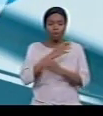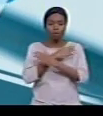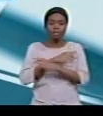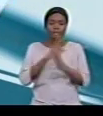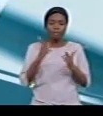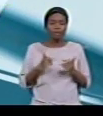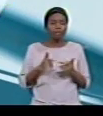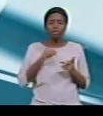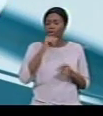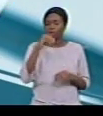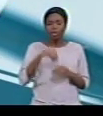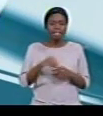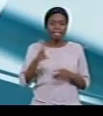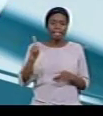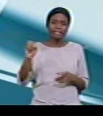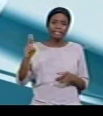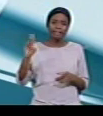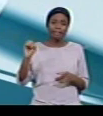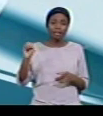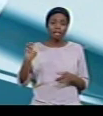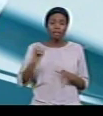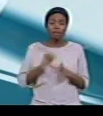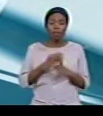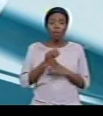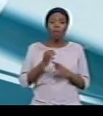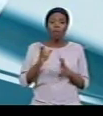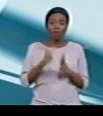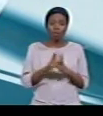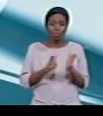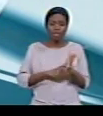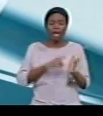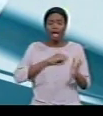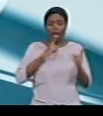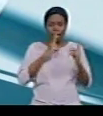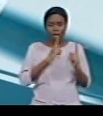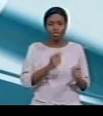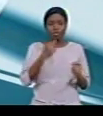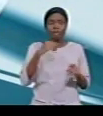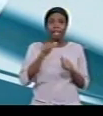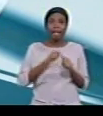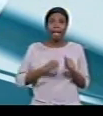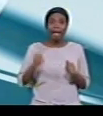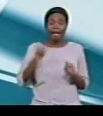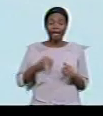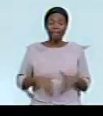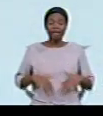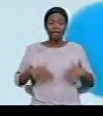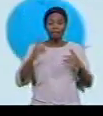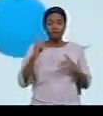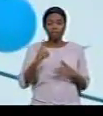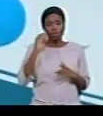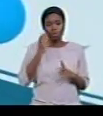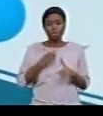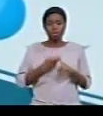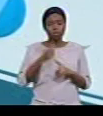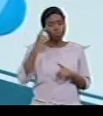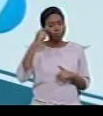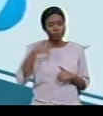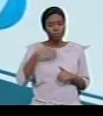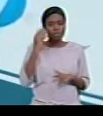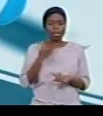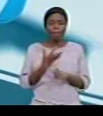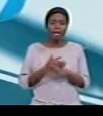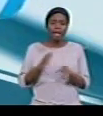nor creed. I trust the ever-living one. His wounds for me shall plead. Enough for me that Jesus